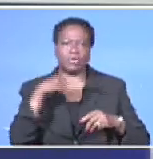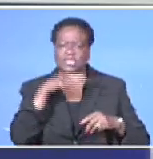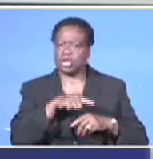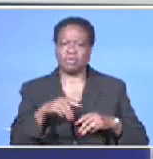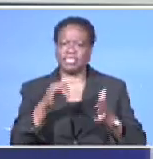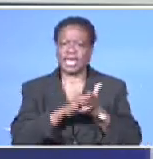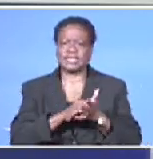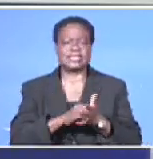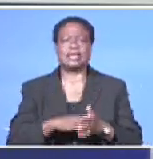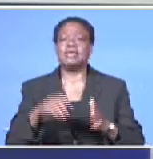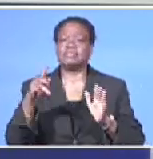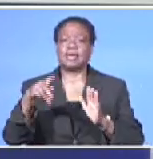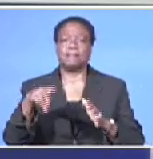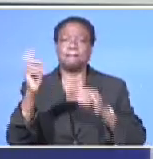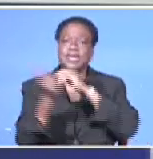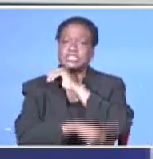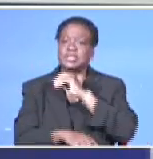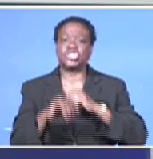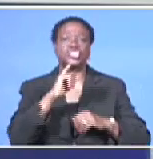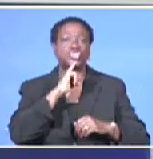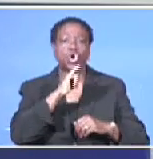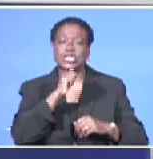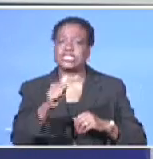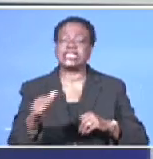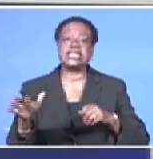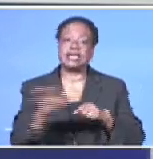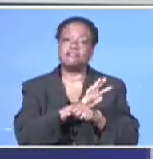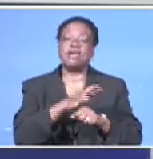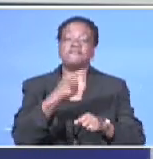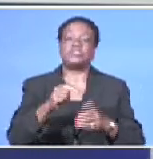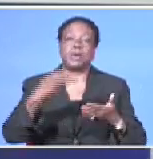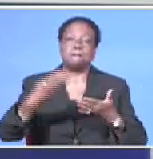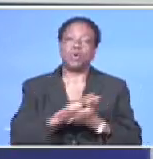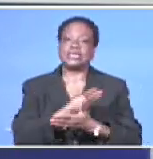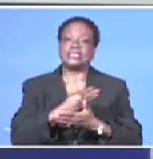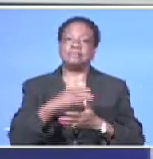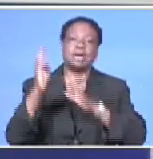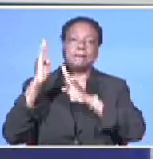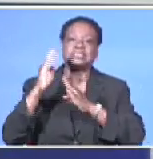noting that the penalties are not commensurate with the modern Bahamas and must be looked into.